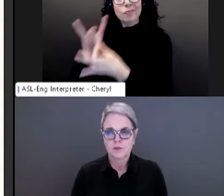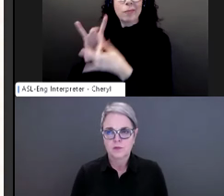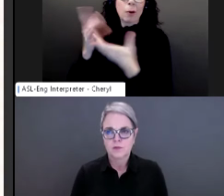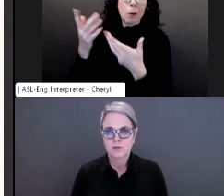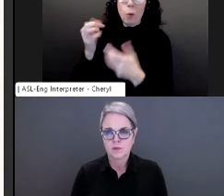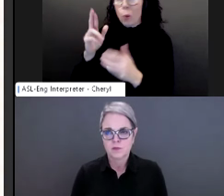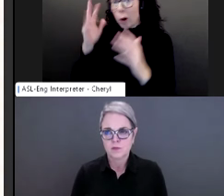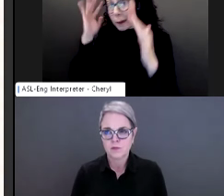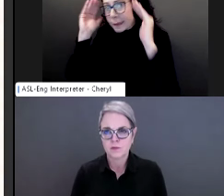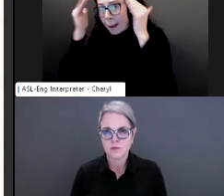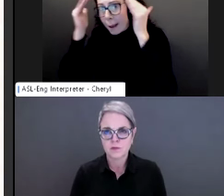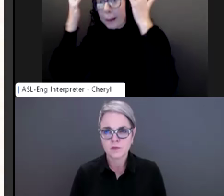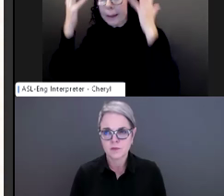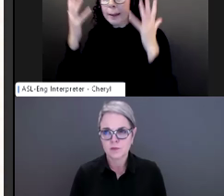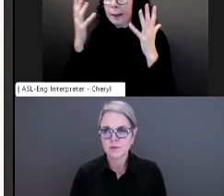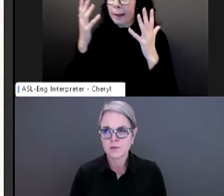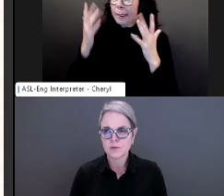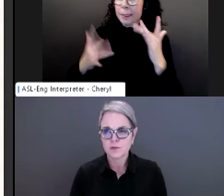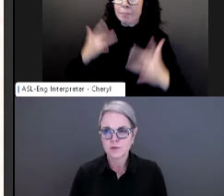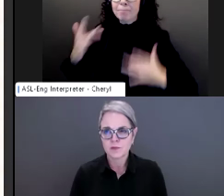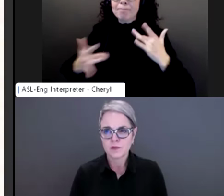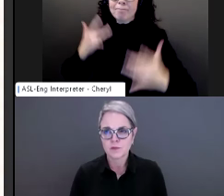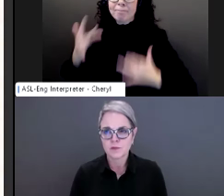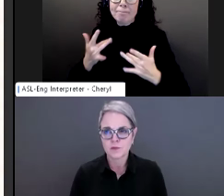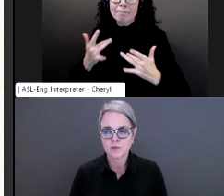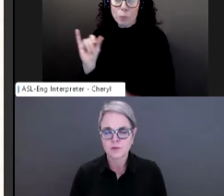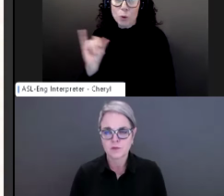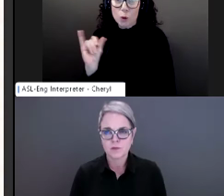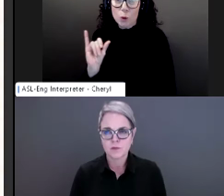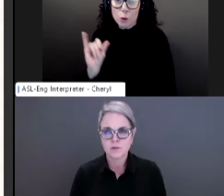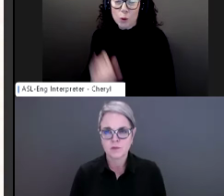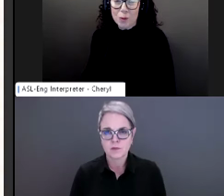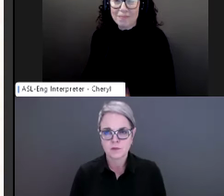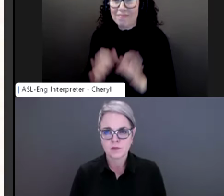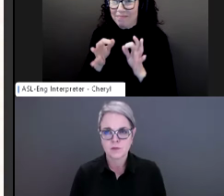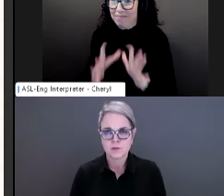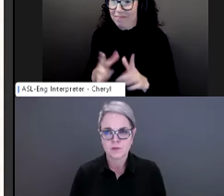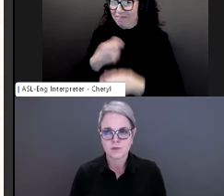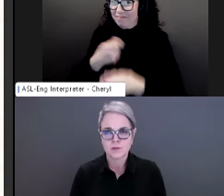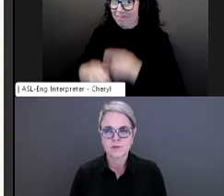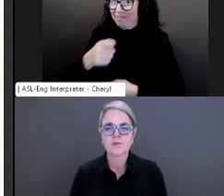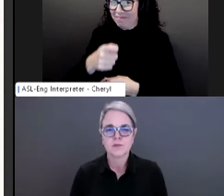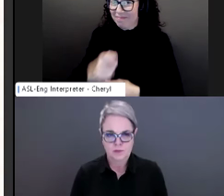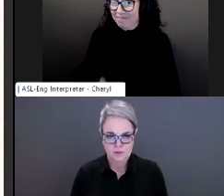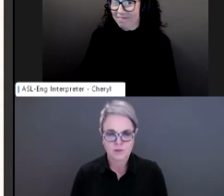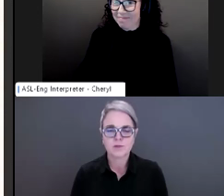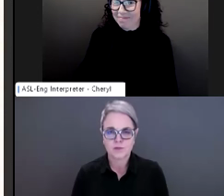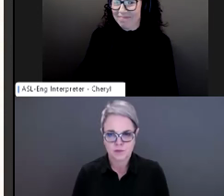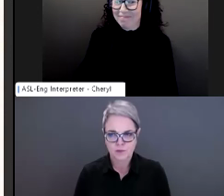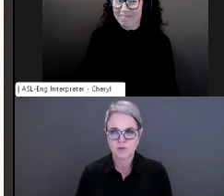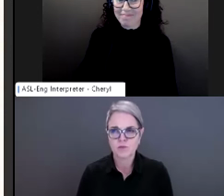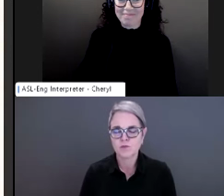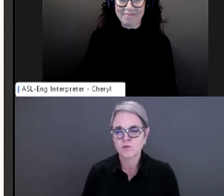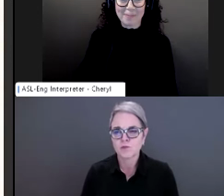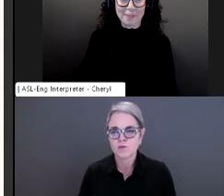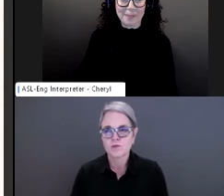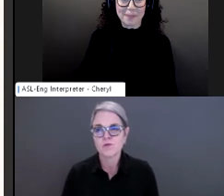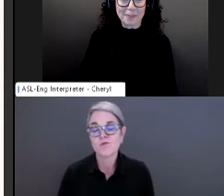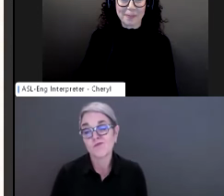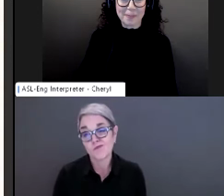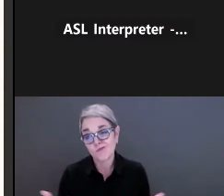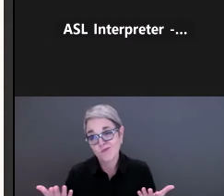and anticipation. And let's not forget, there's also the appeal to greed, which a lot of people are told,